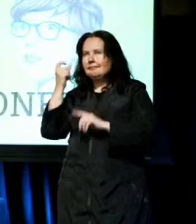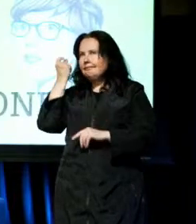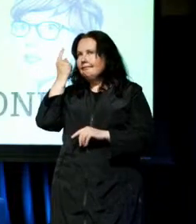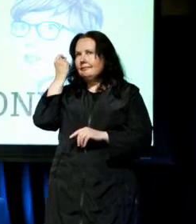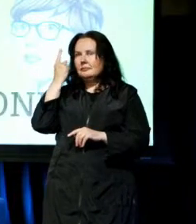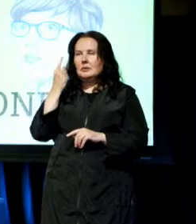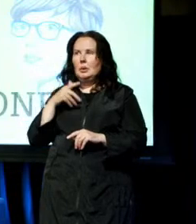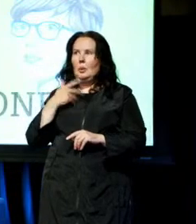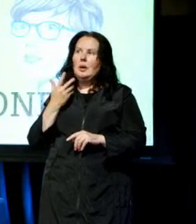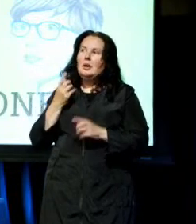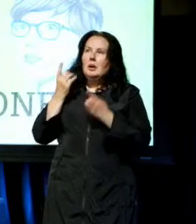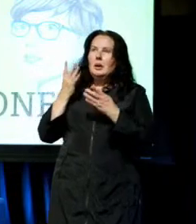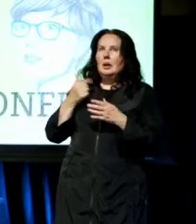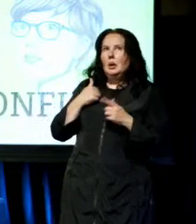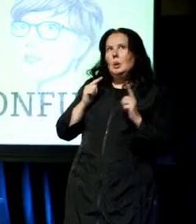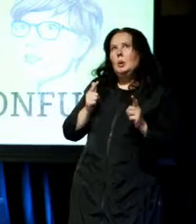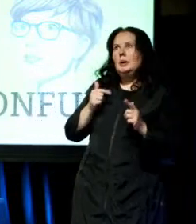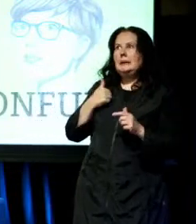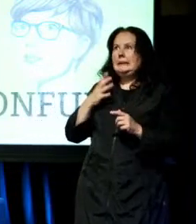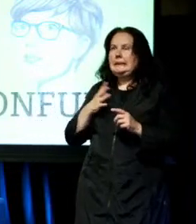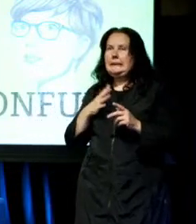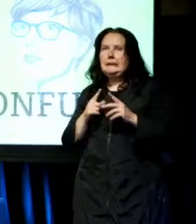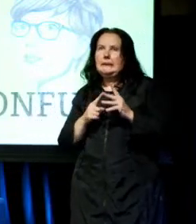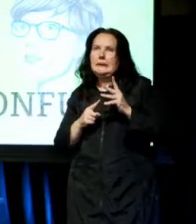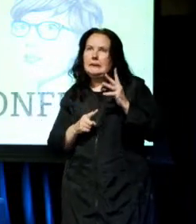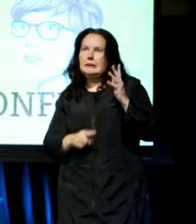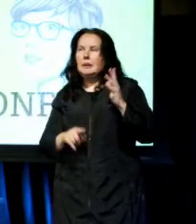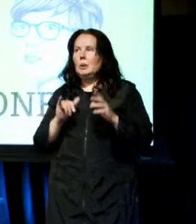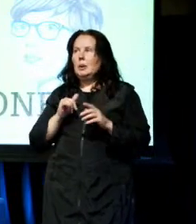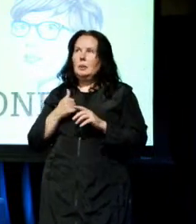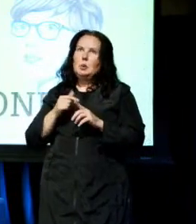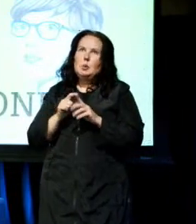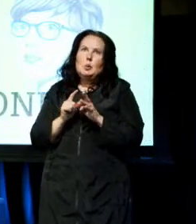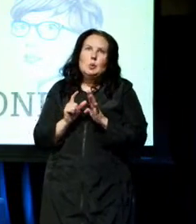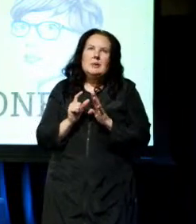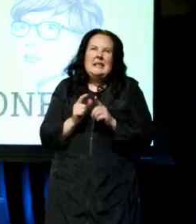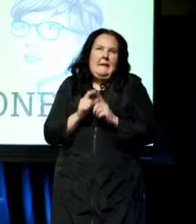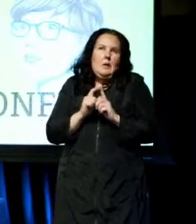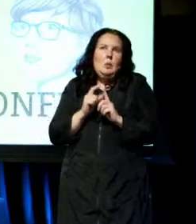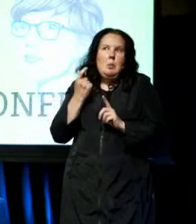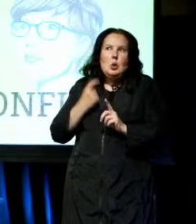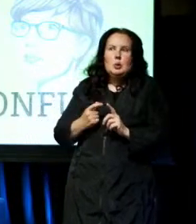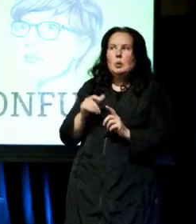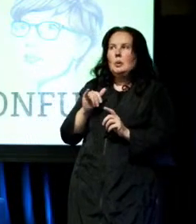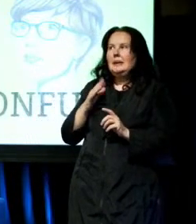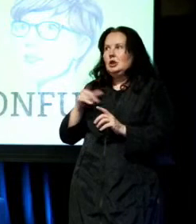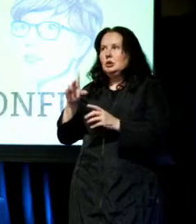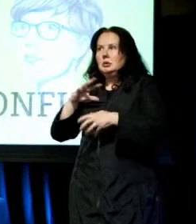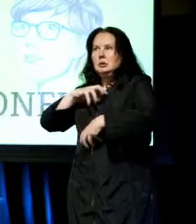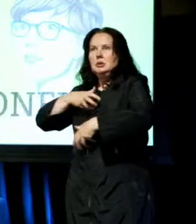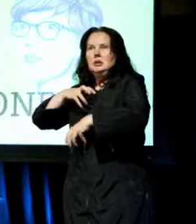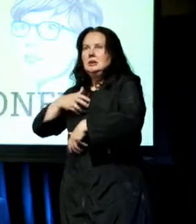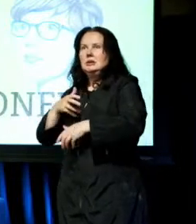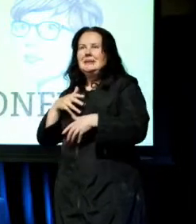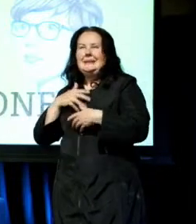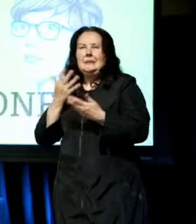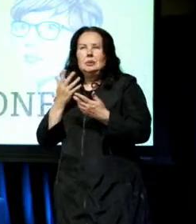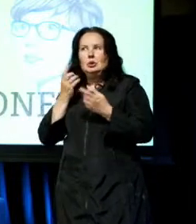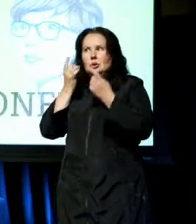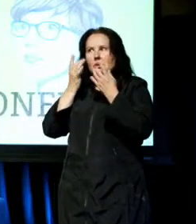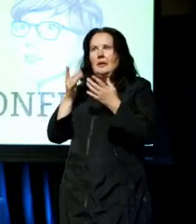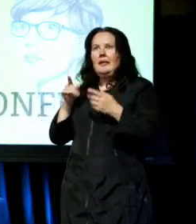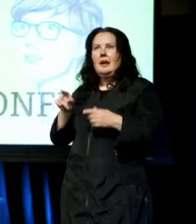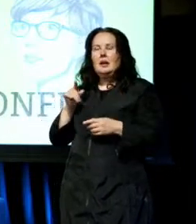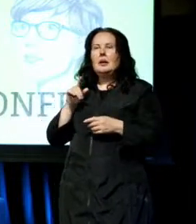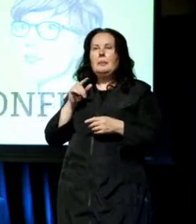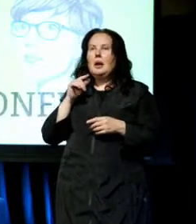too difficult or needing too much or needing them to change anything. But yeah, it did seem like the Kates were